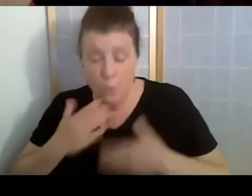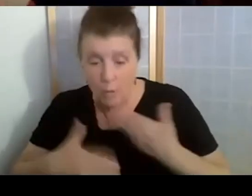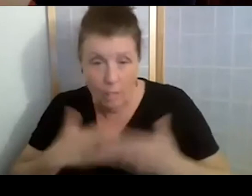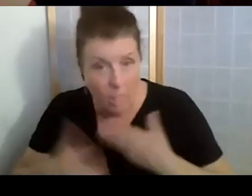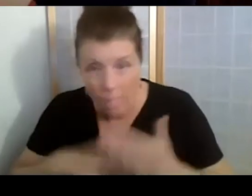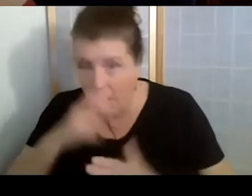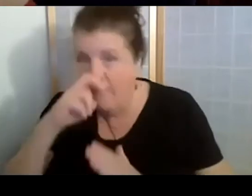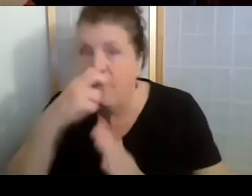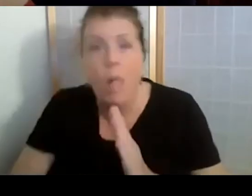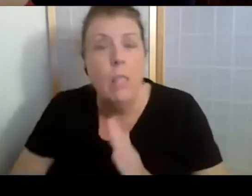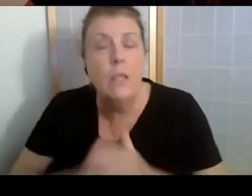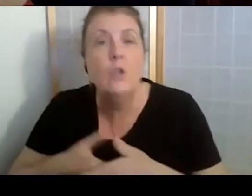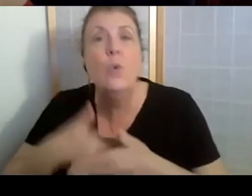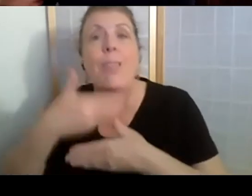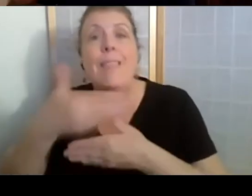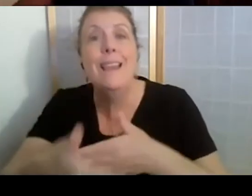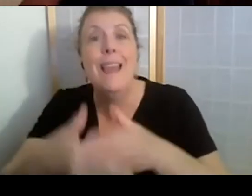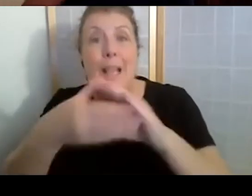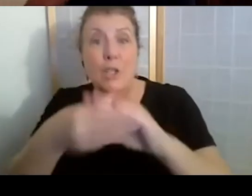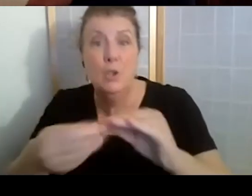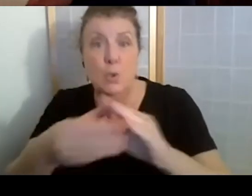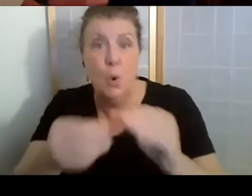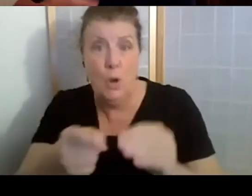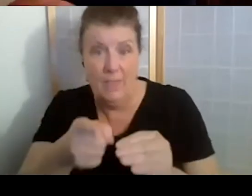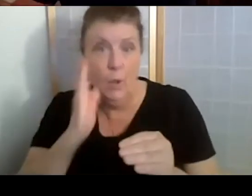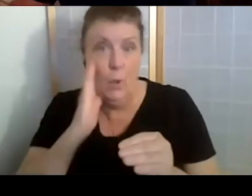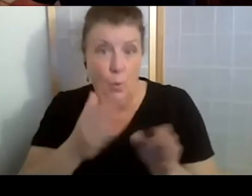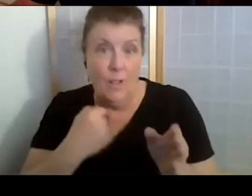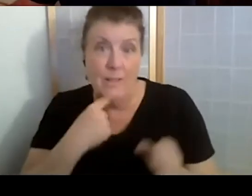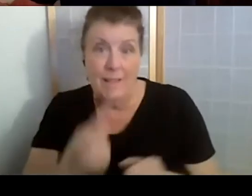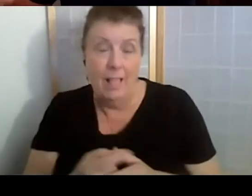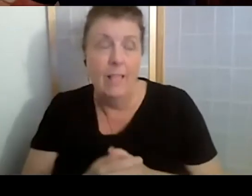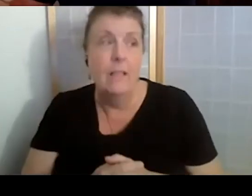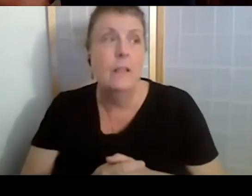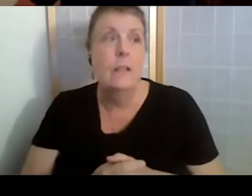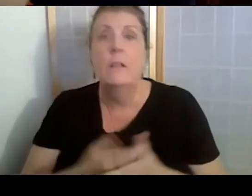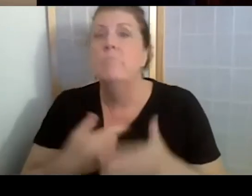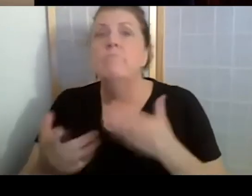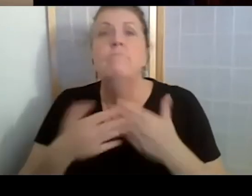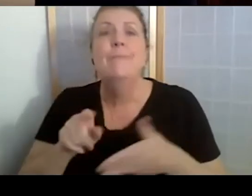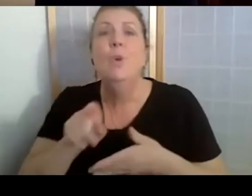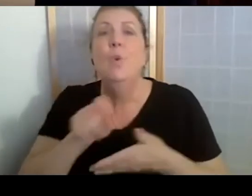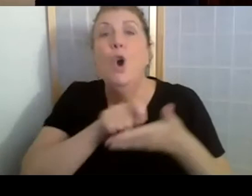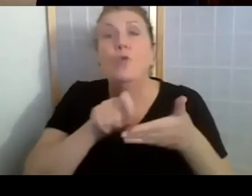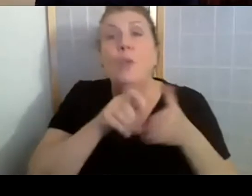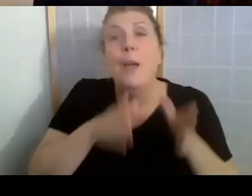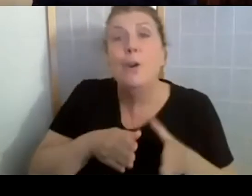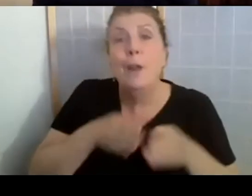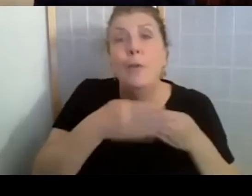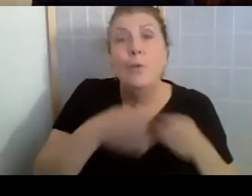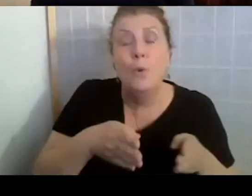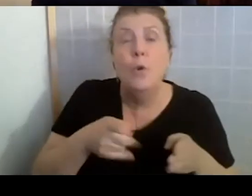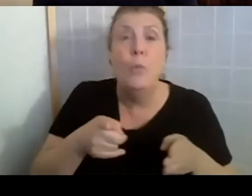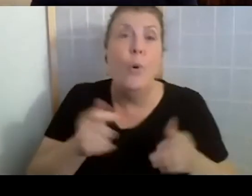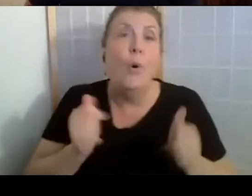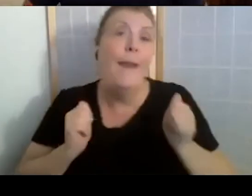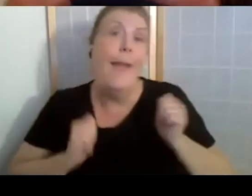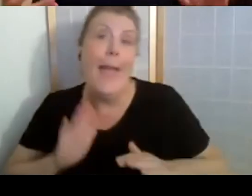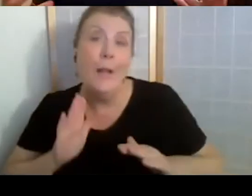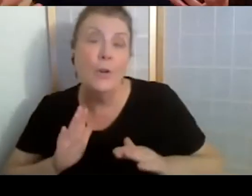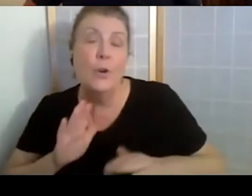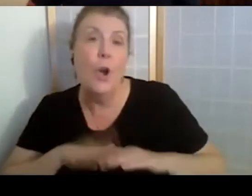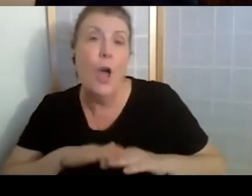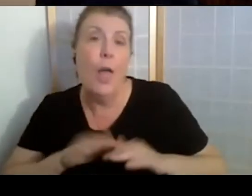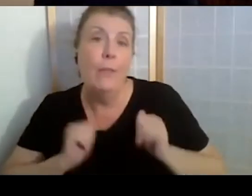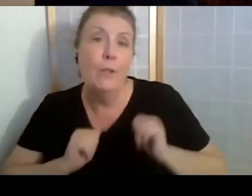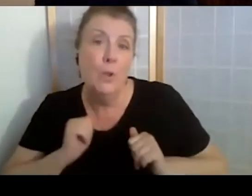know, whether you're a writer in the room or one of the performers who's working on it or the editor, you're choosing